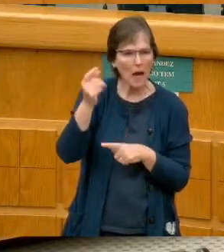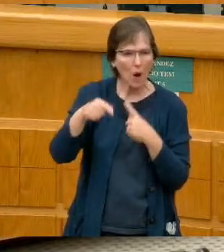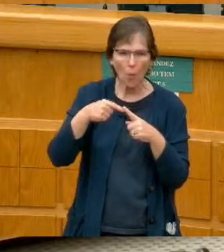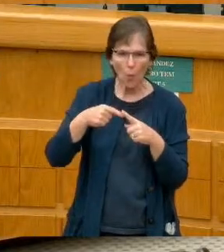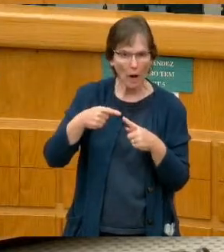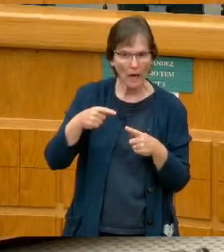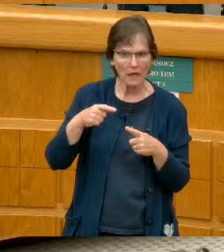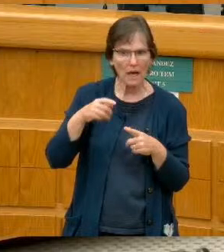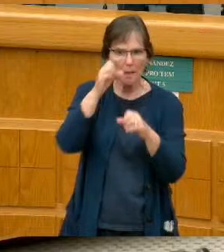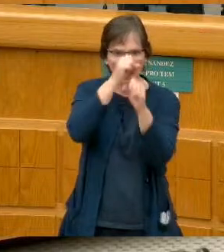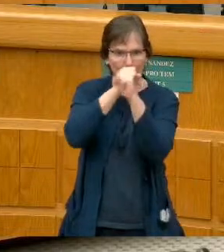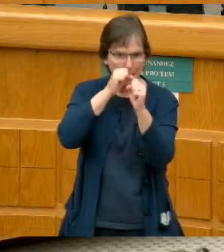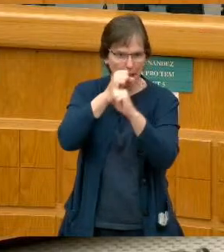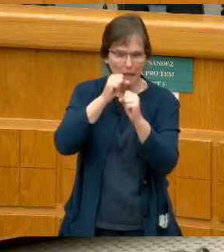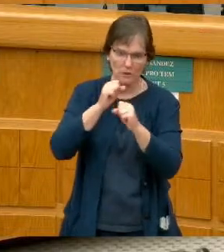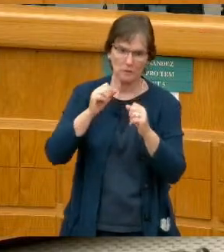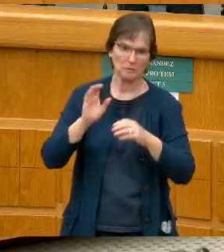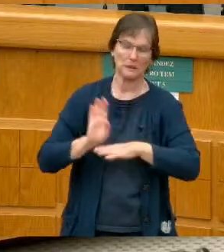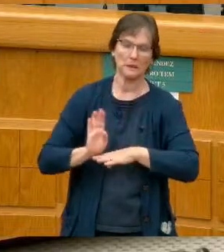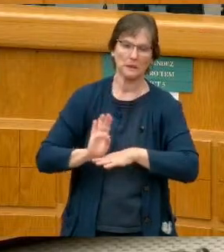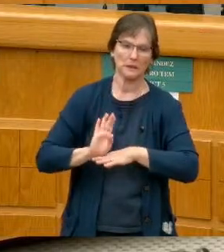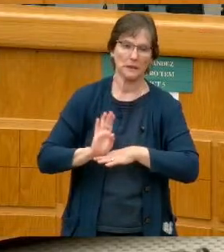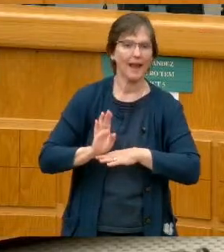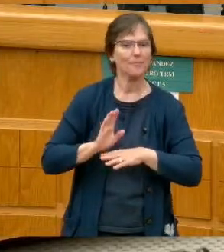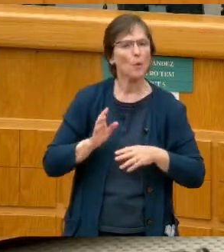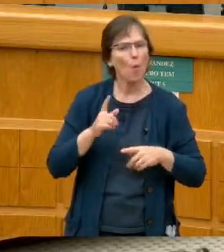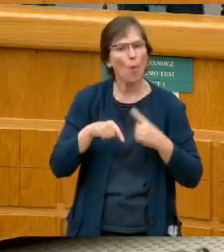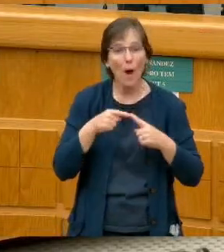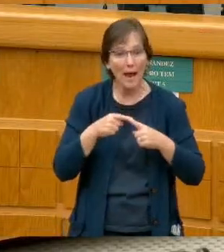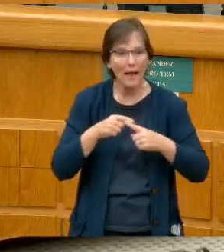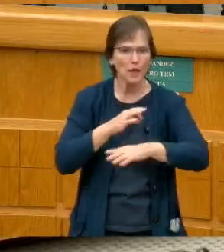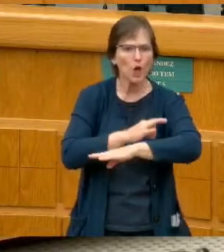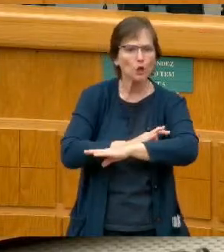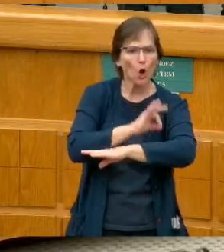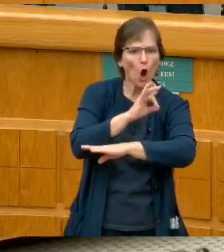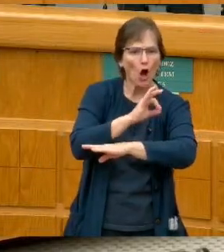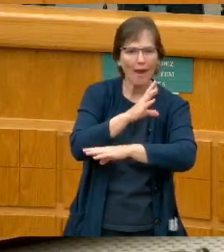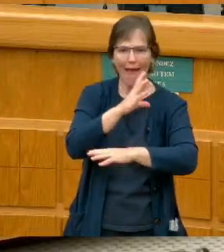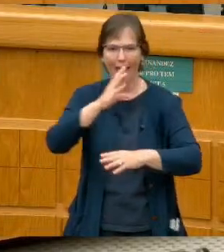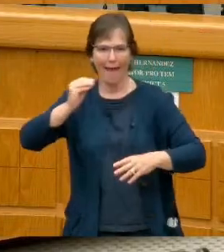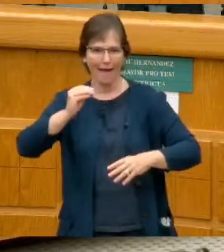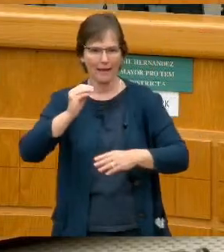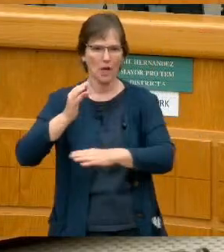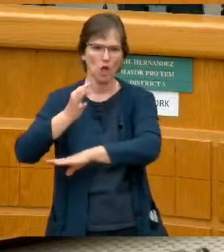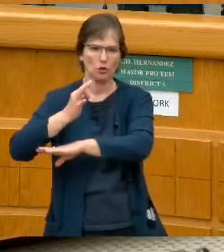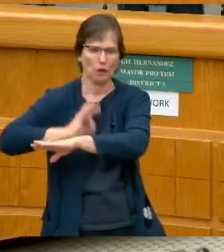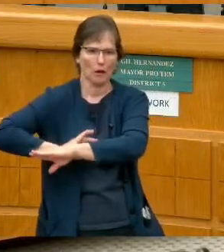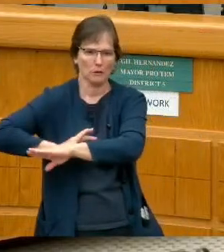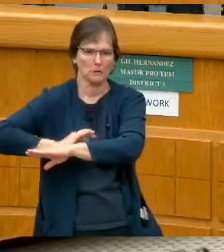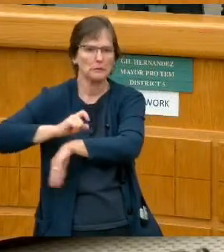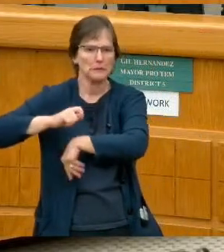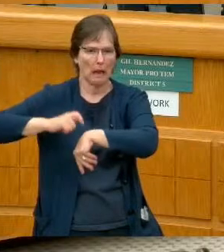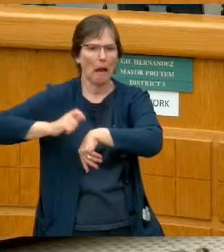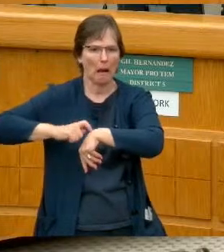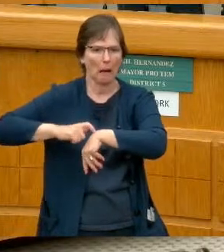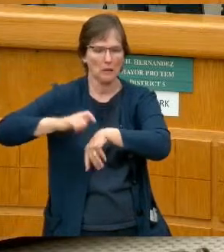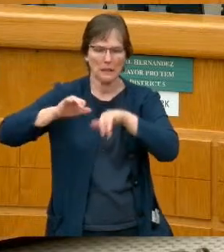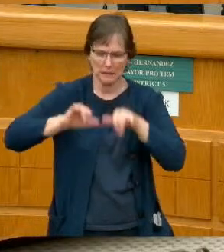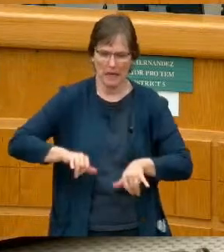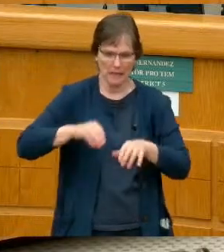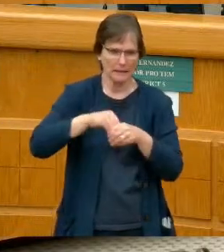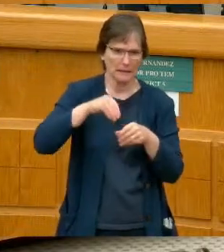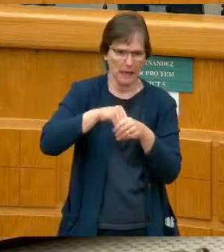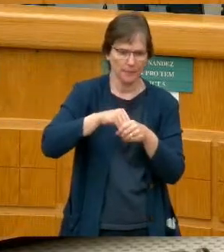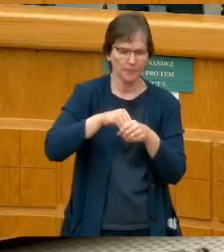are dawn and dusk, wearing long pants and long sleeves when outdoors, and by using a mosquito repellent